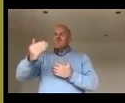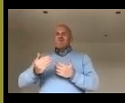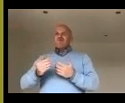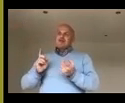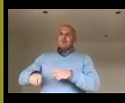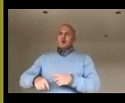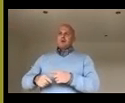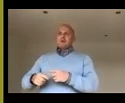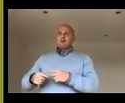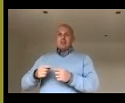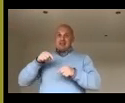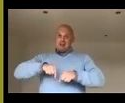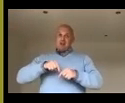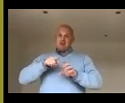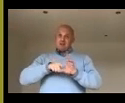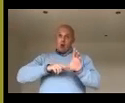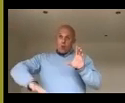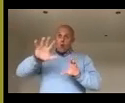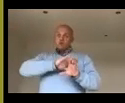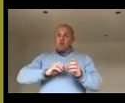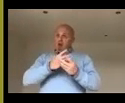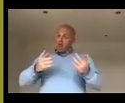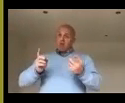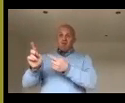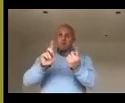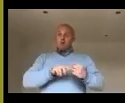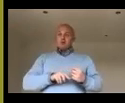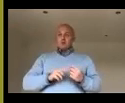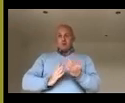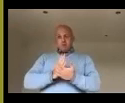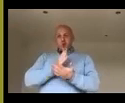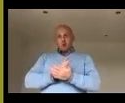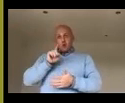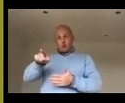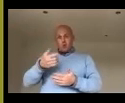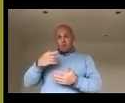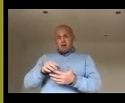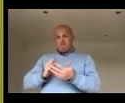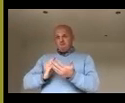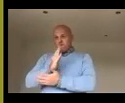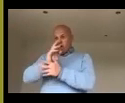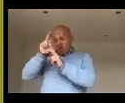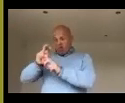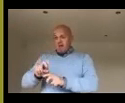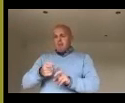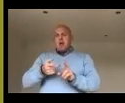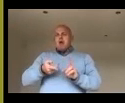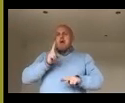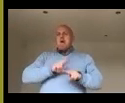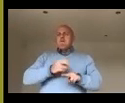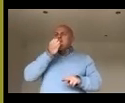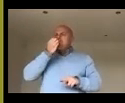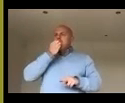doing all sorts of things, and we want to know that you've spoken to them. So if you're delivering food parcels and there's a food